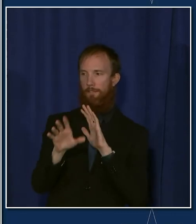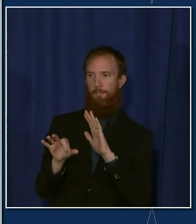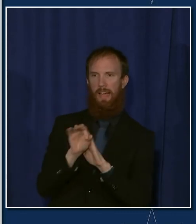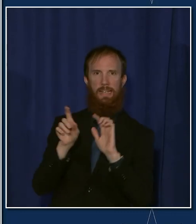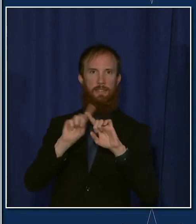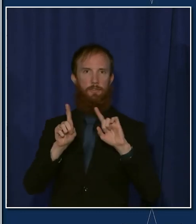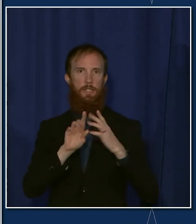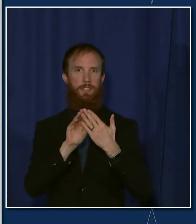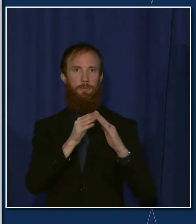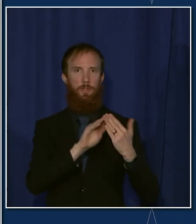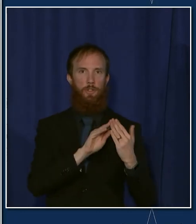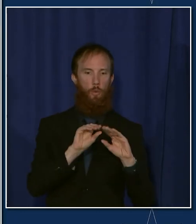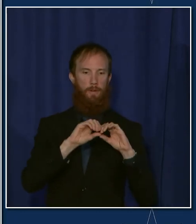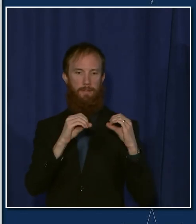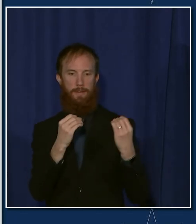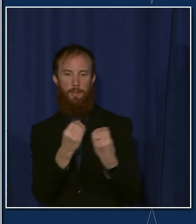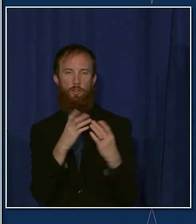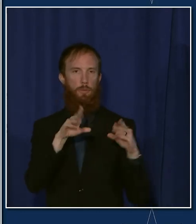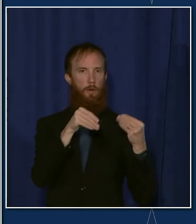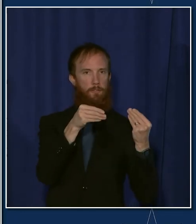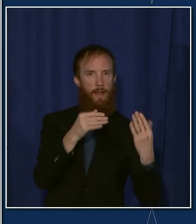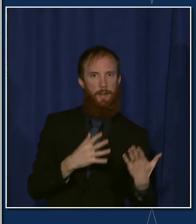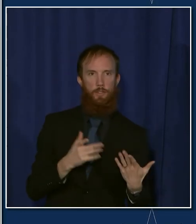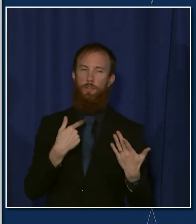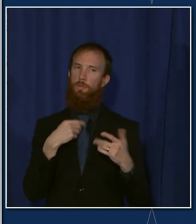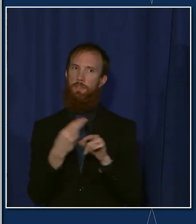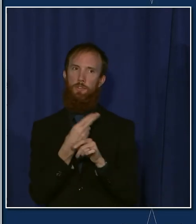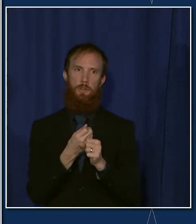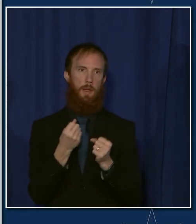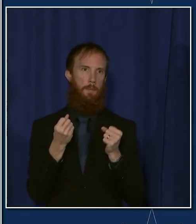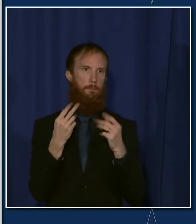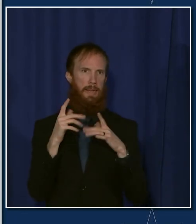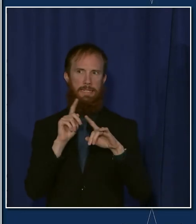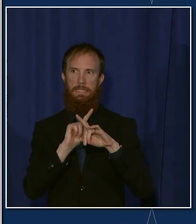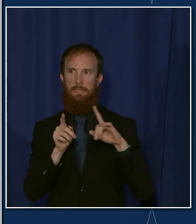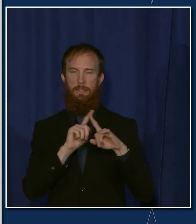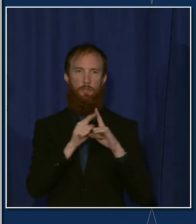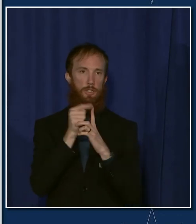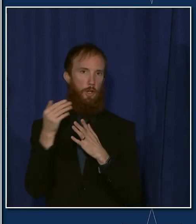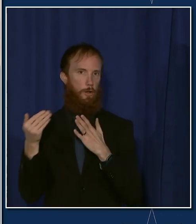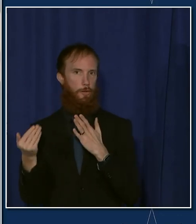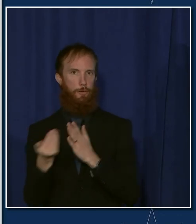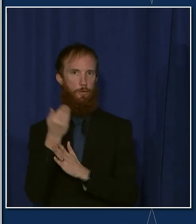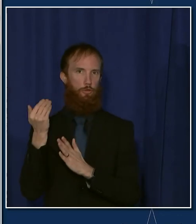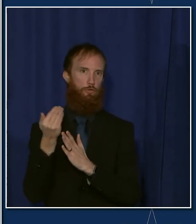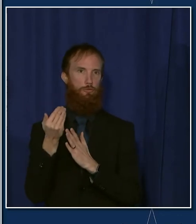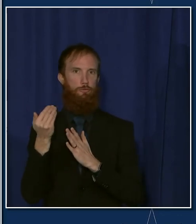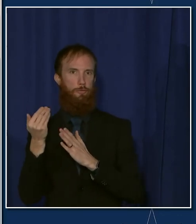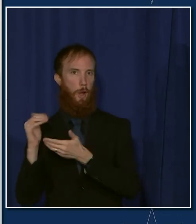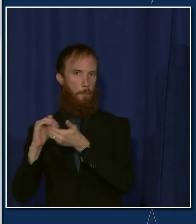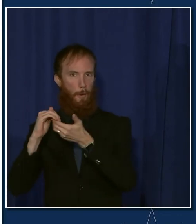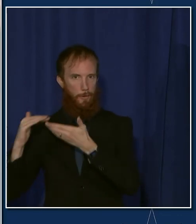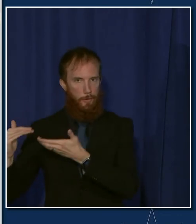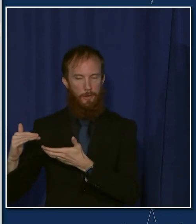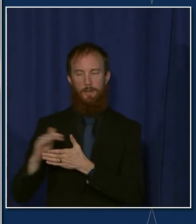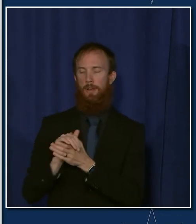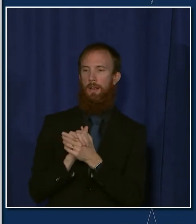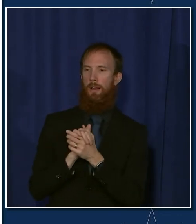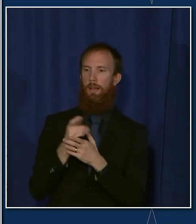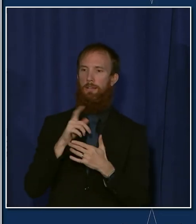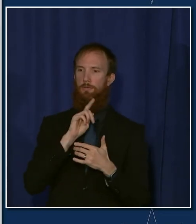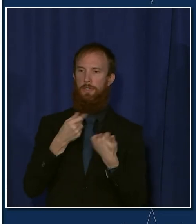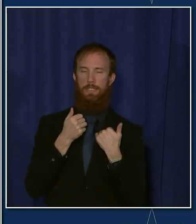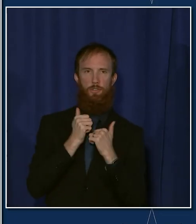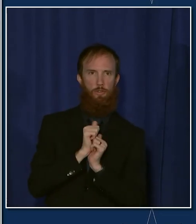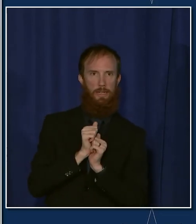organizations, community-based providers. We've used a lot of non-traditional partners and really continue to double